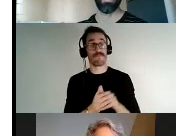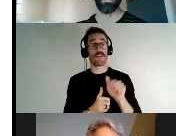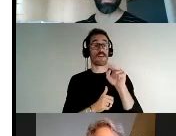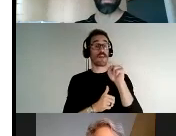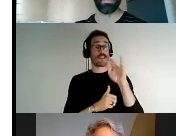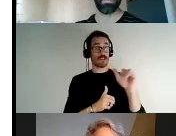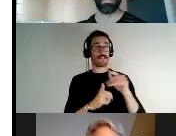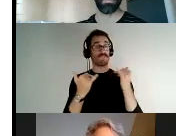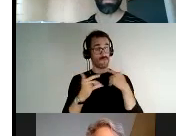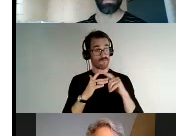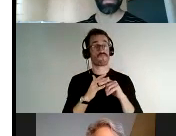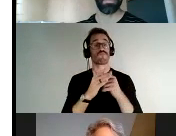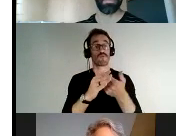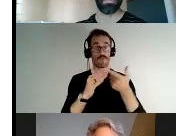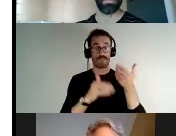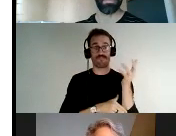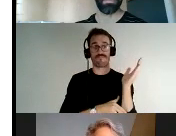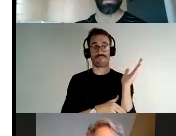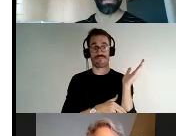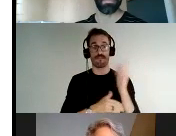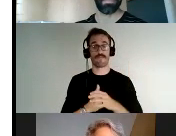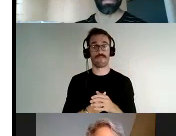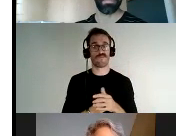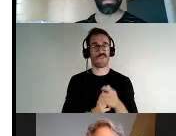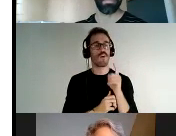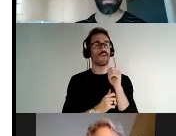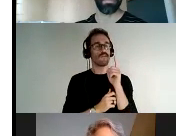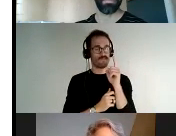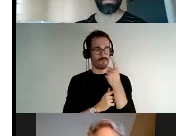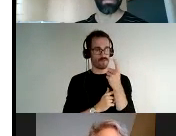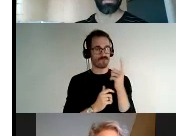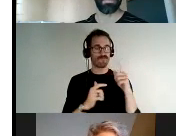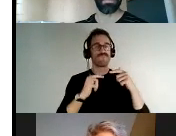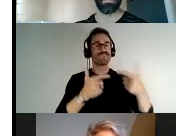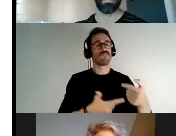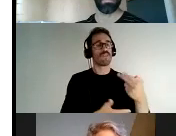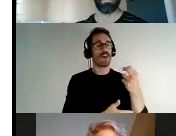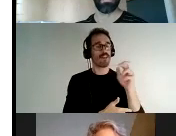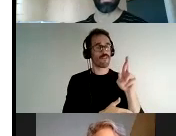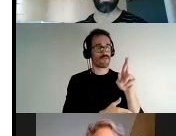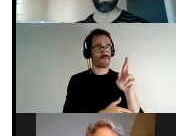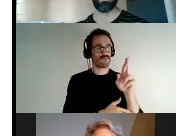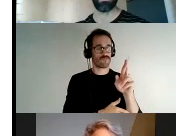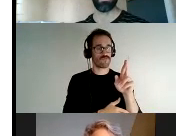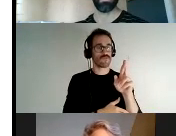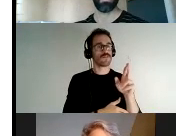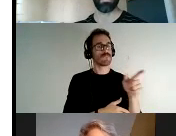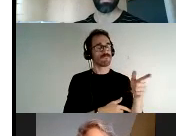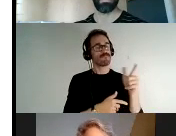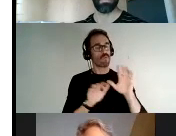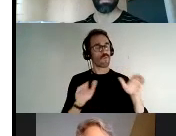to begin, but I would like to give Heather the opportunity to say some words of welcome if she'd